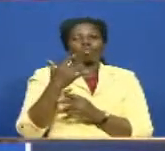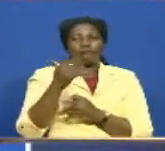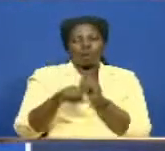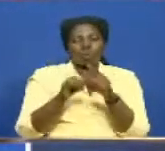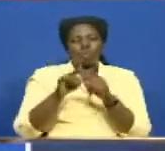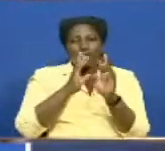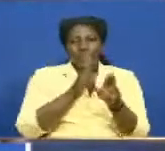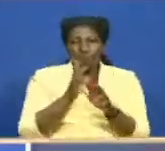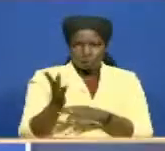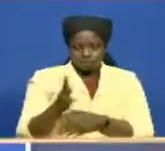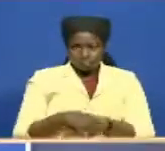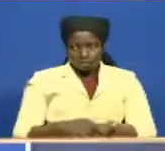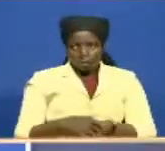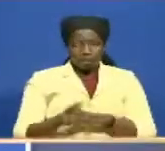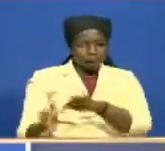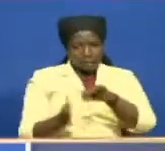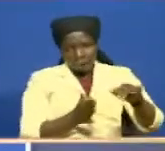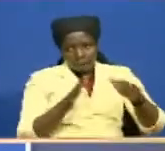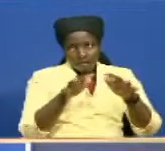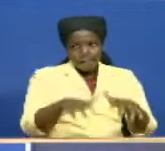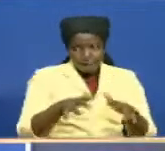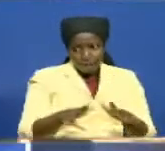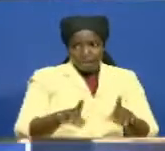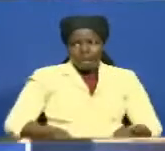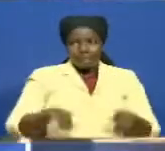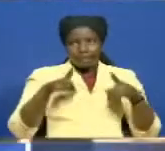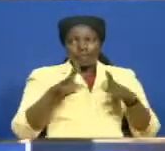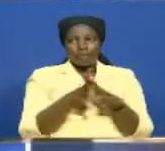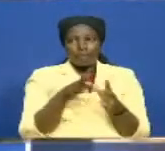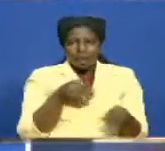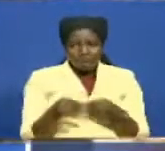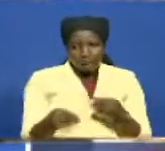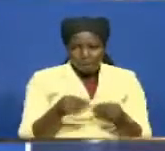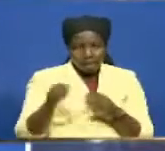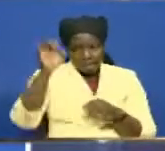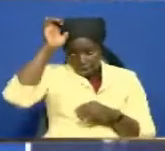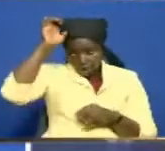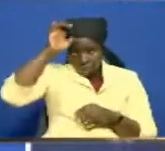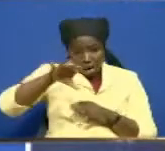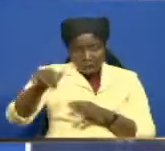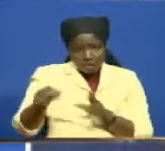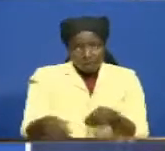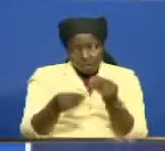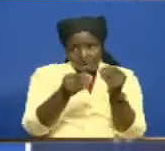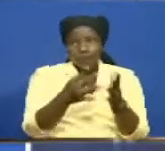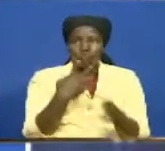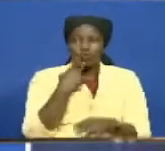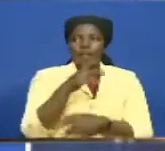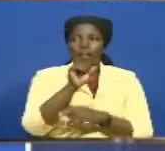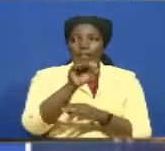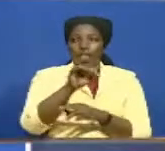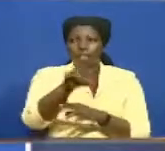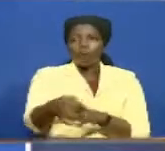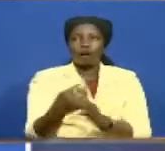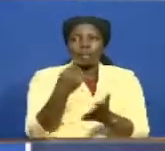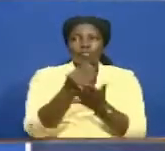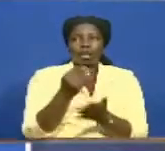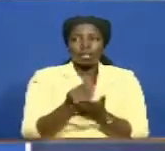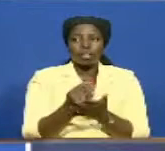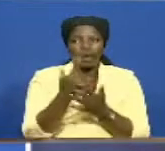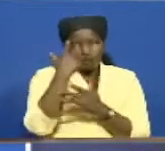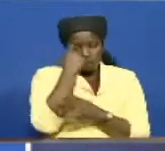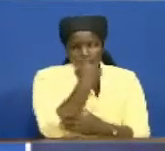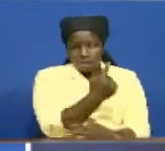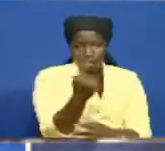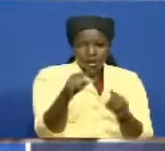Elsewhere, farmers living with disabilities in Wasin Gishu County have received some 250,000 shillings per group